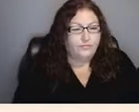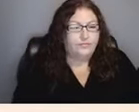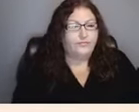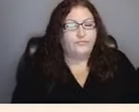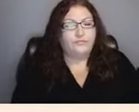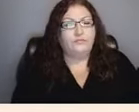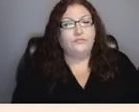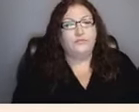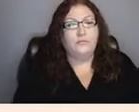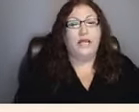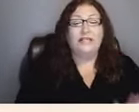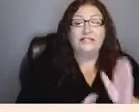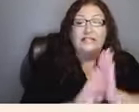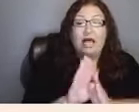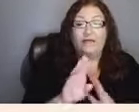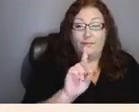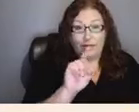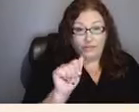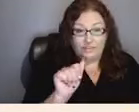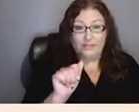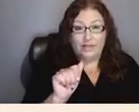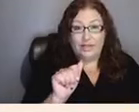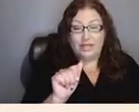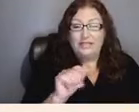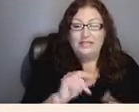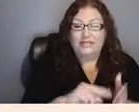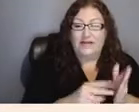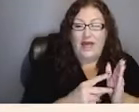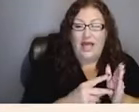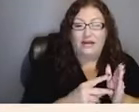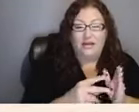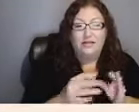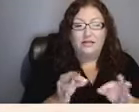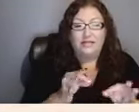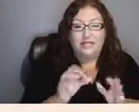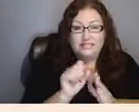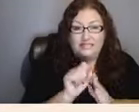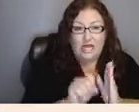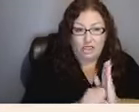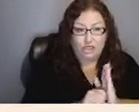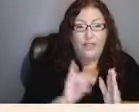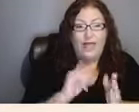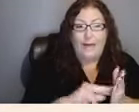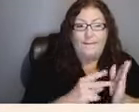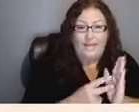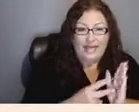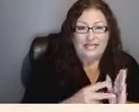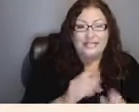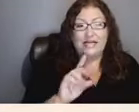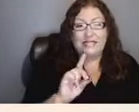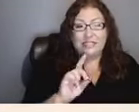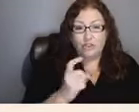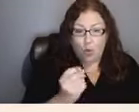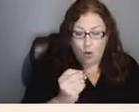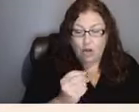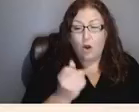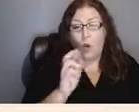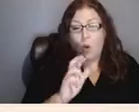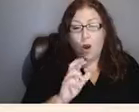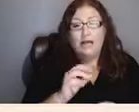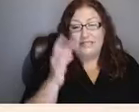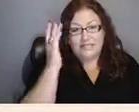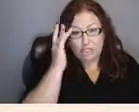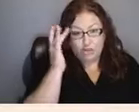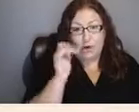A developmental disability, as defined in statute, means a disorder or syndrome that is